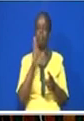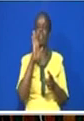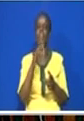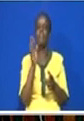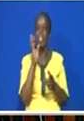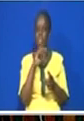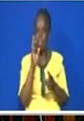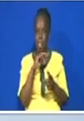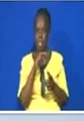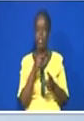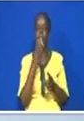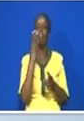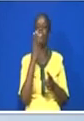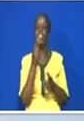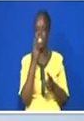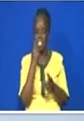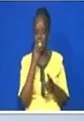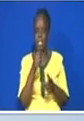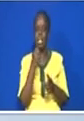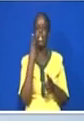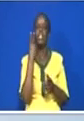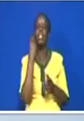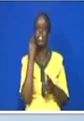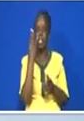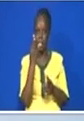red, 4 white, and 3